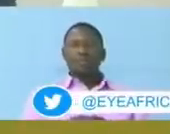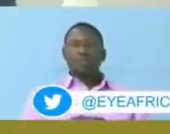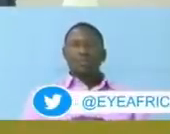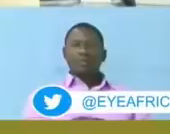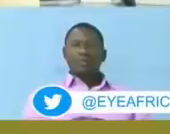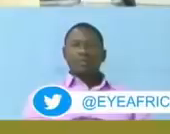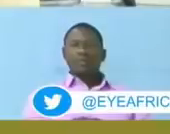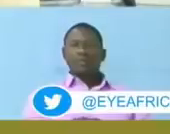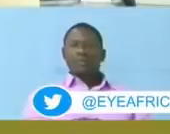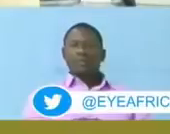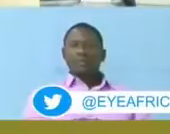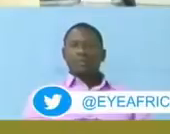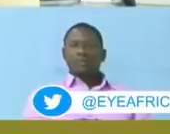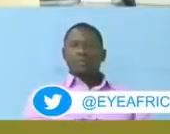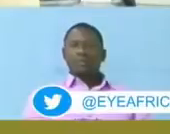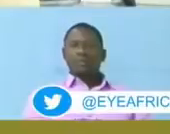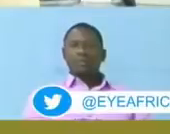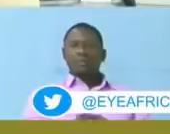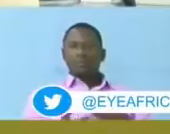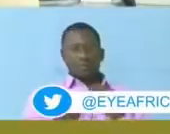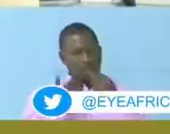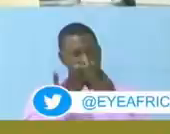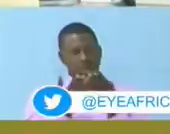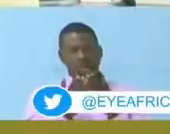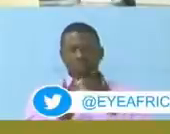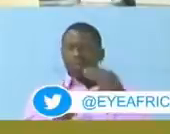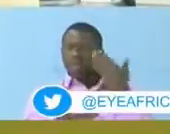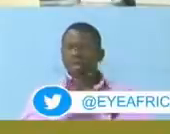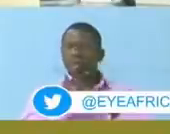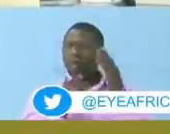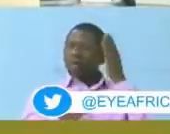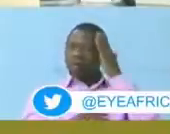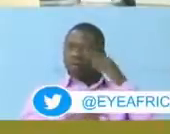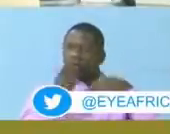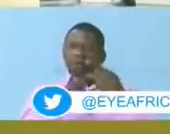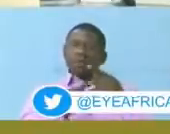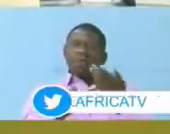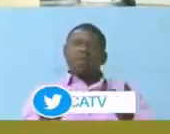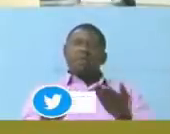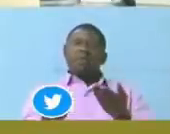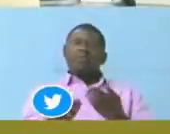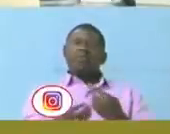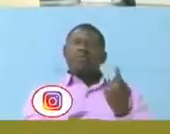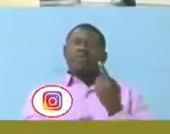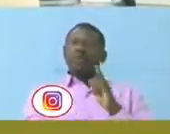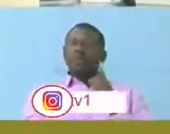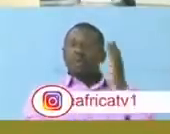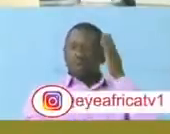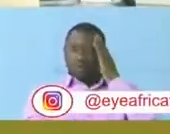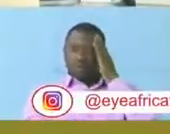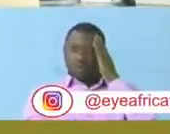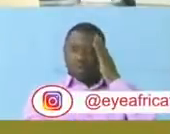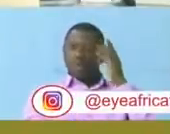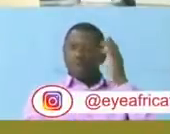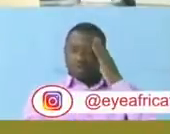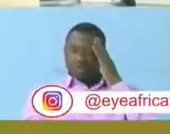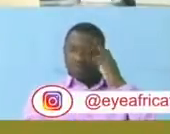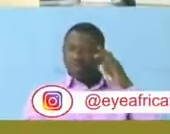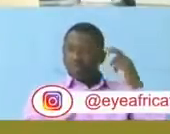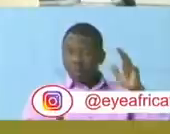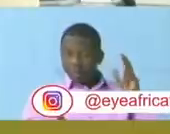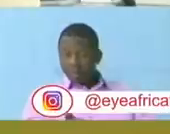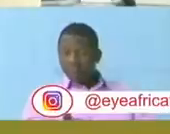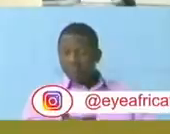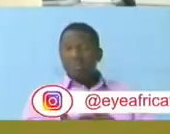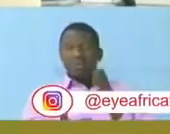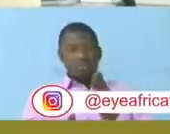Murajam. As I said, I'm never aware of that. All I know is that I know confirmed that 8